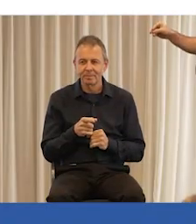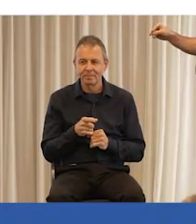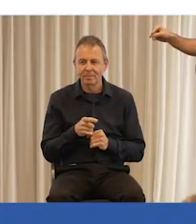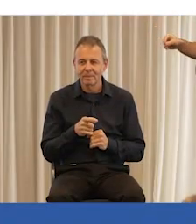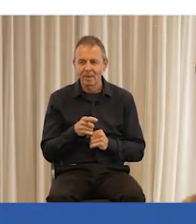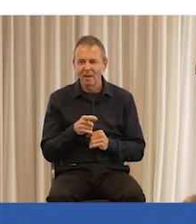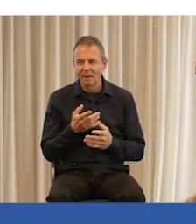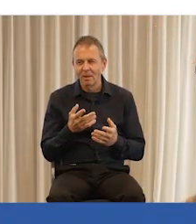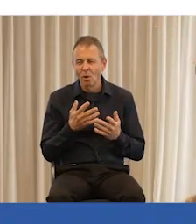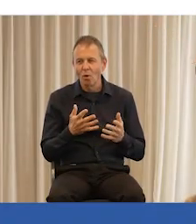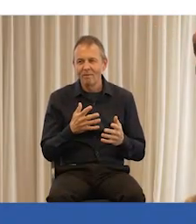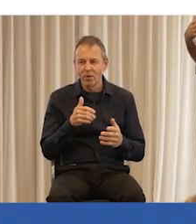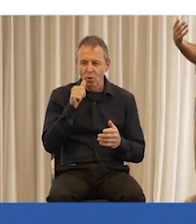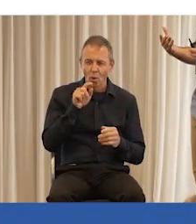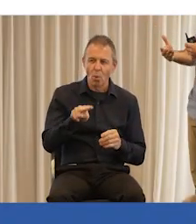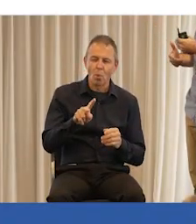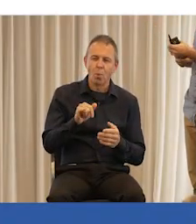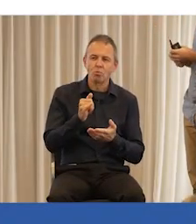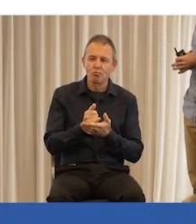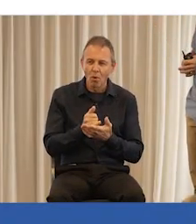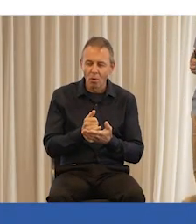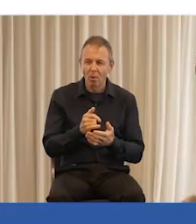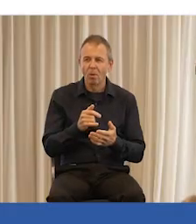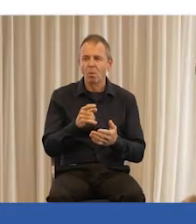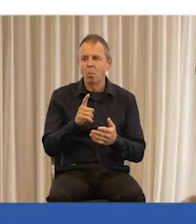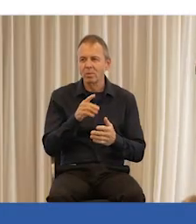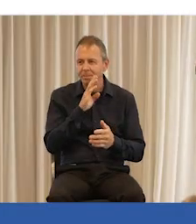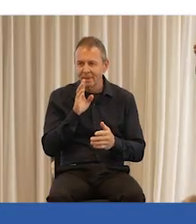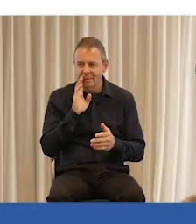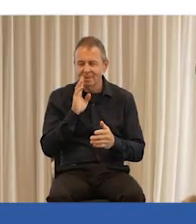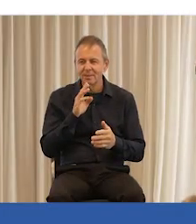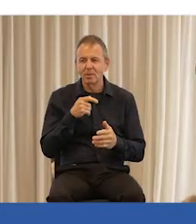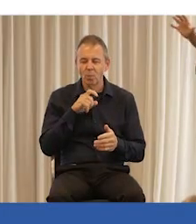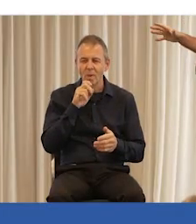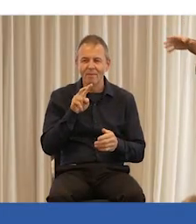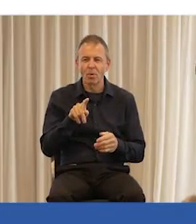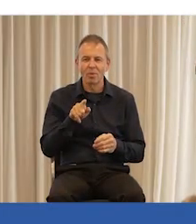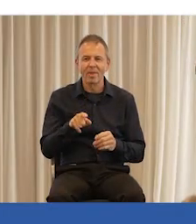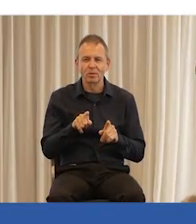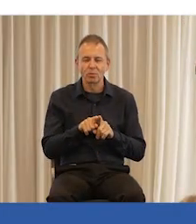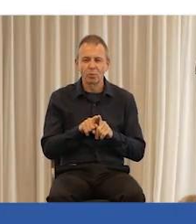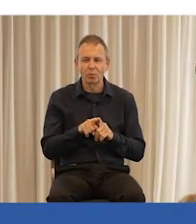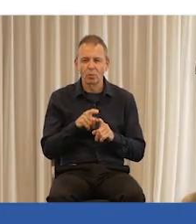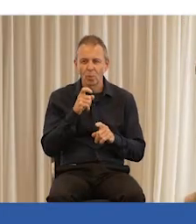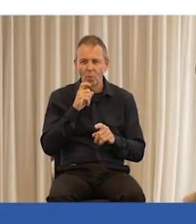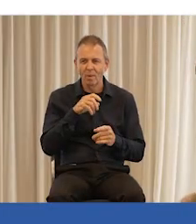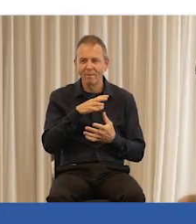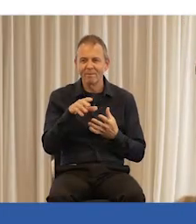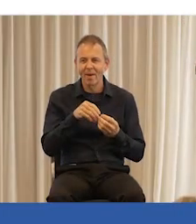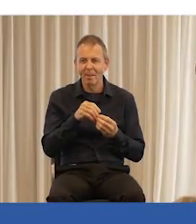other people as well, and what's the needs or the deficits. So we'll look at that. We're going to have a great family guest speaker